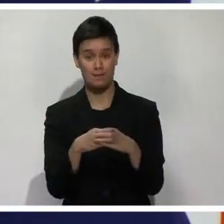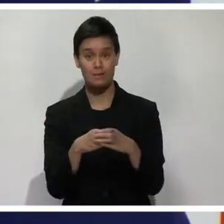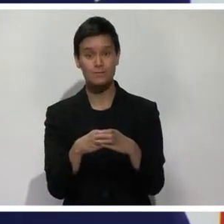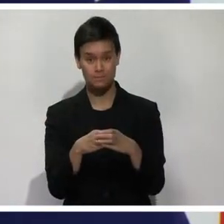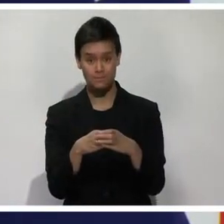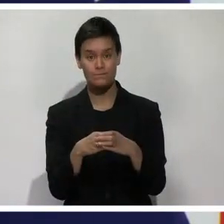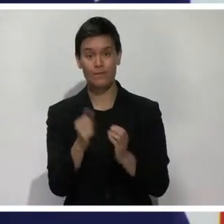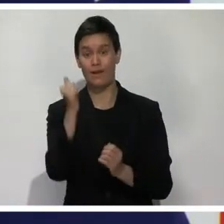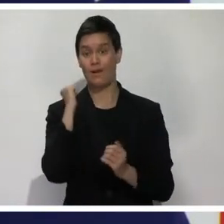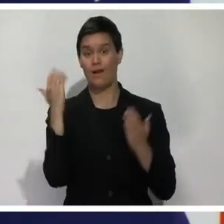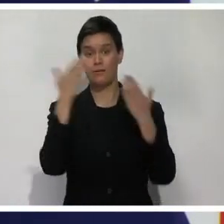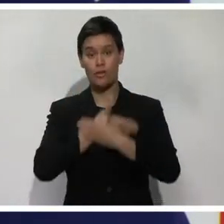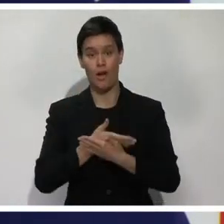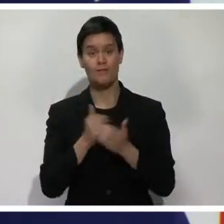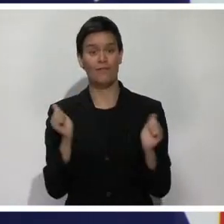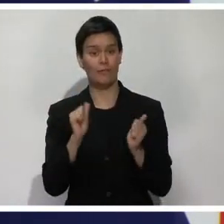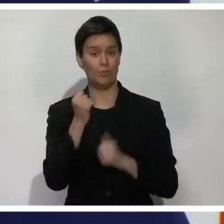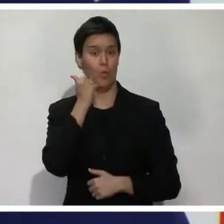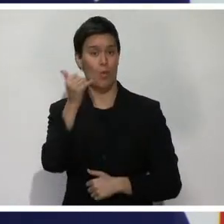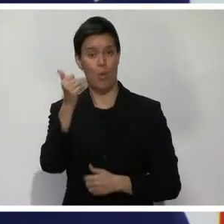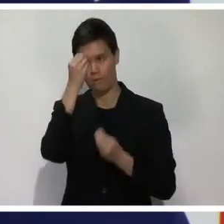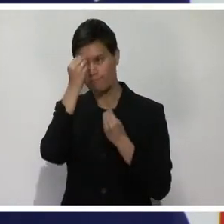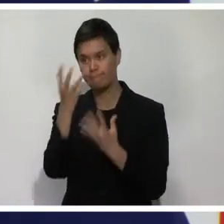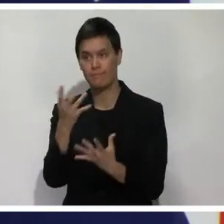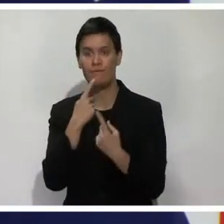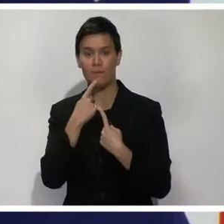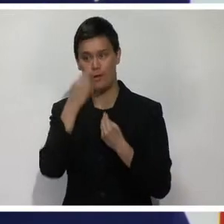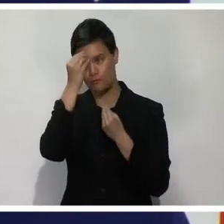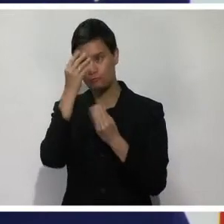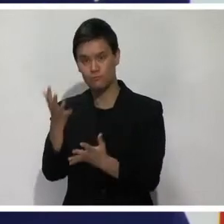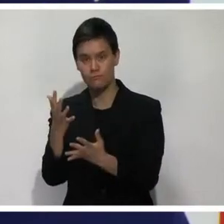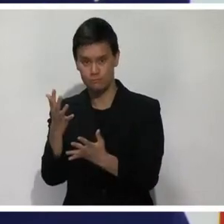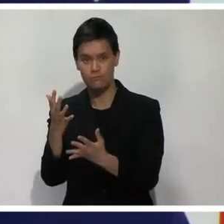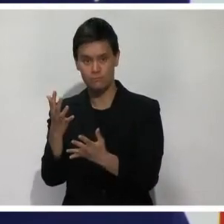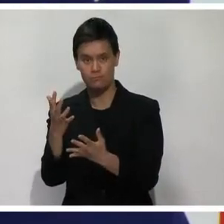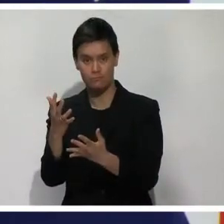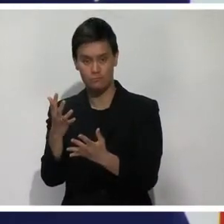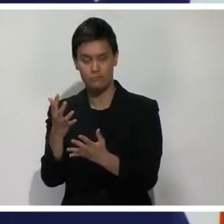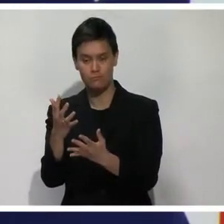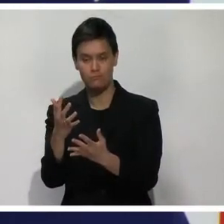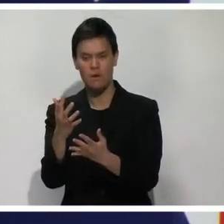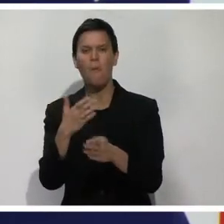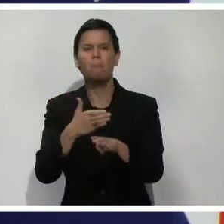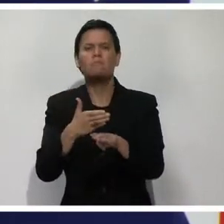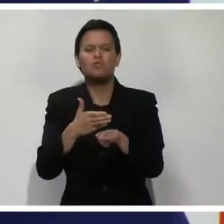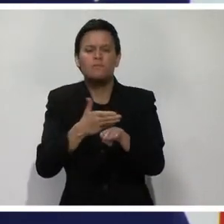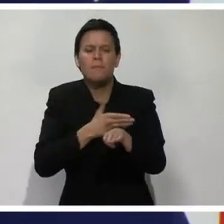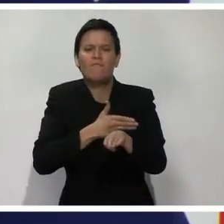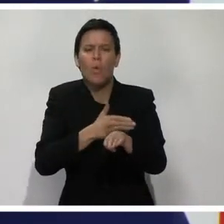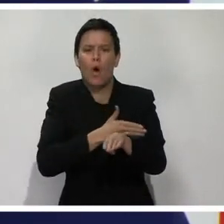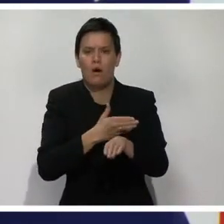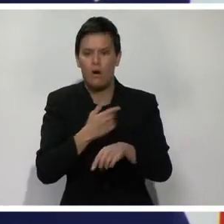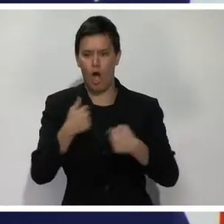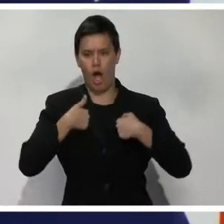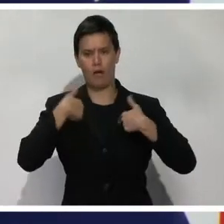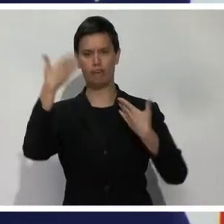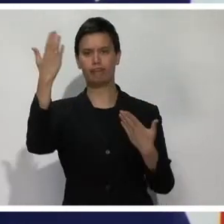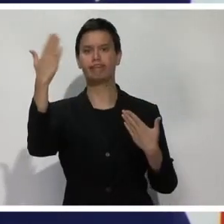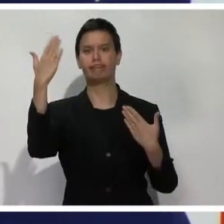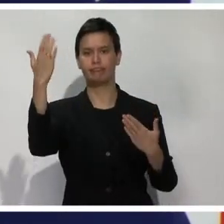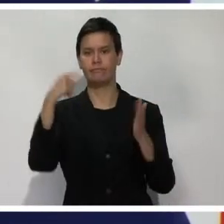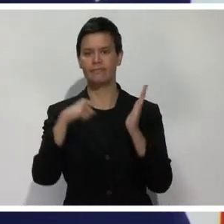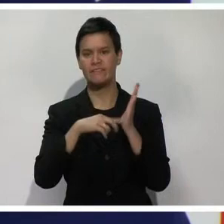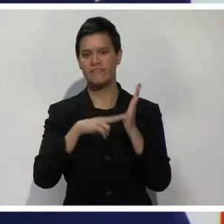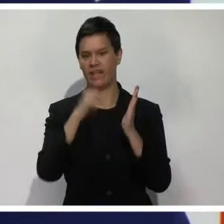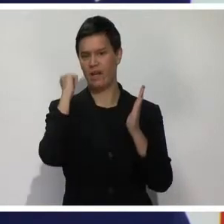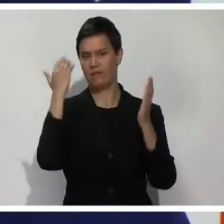last night, and that was, of course, at the point that we were about to announce the significant decision around the change in alert